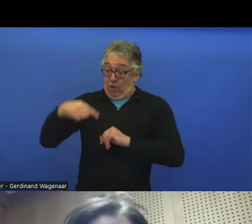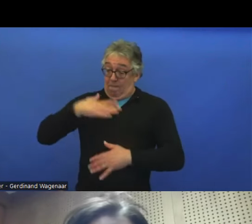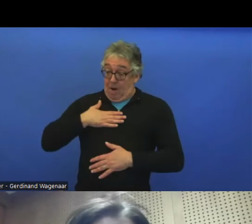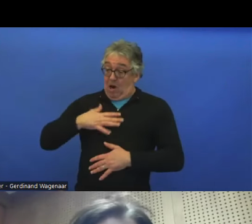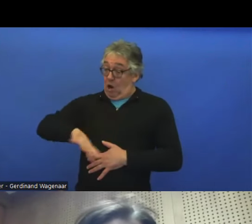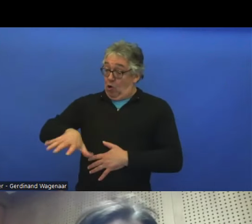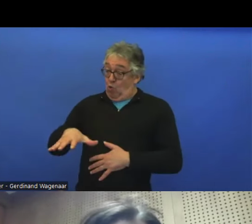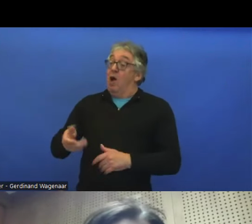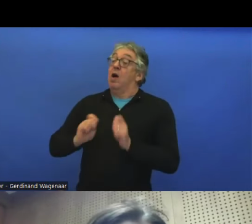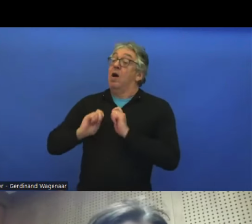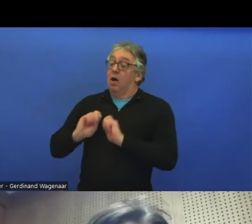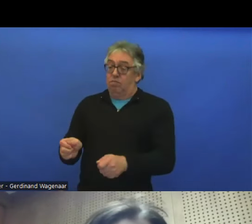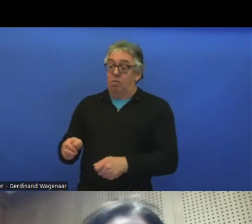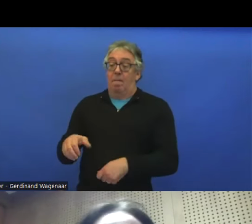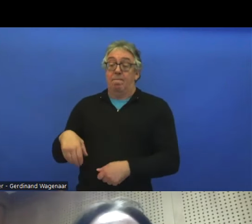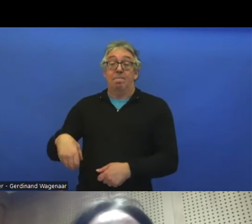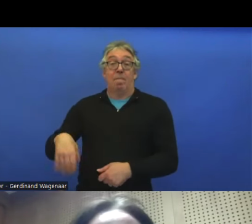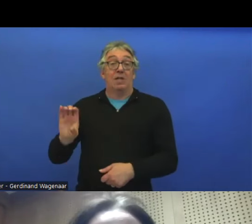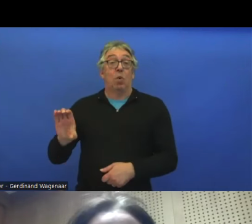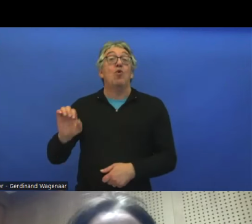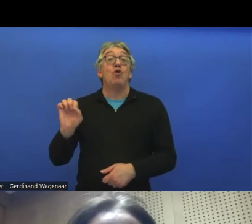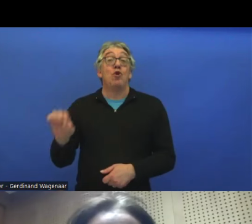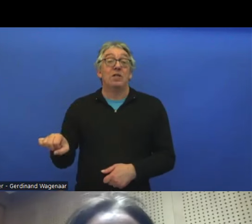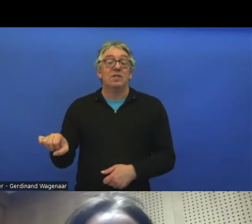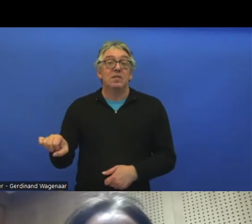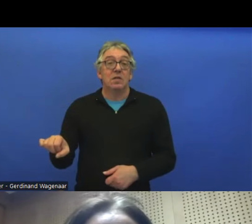now there's a clear gap, because the child